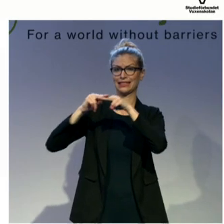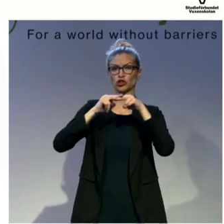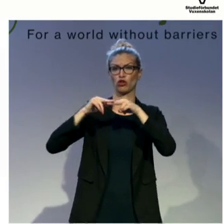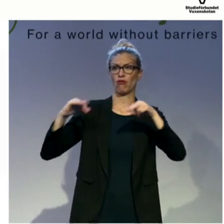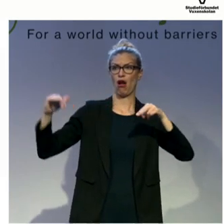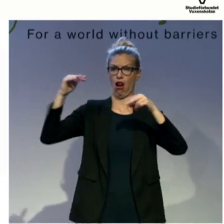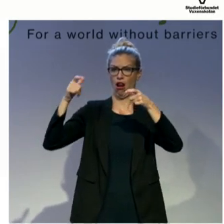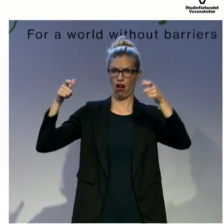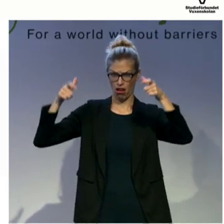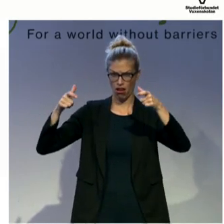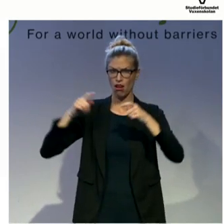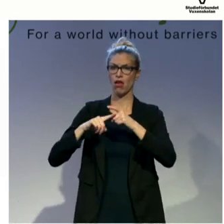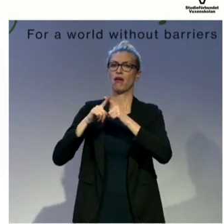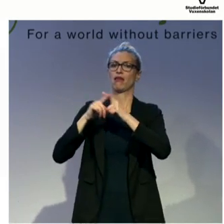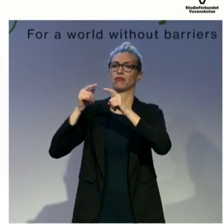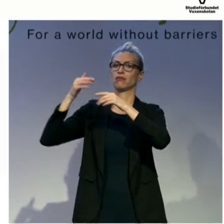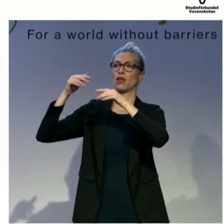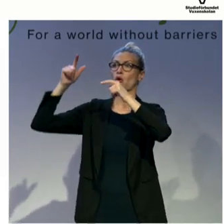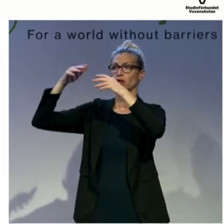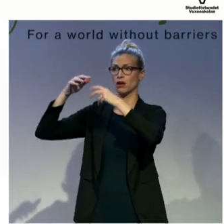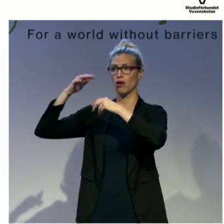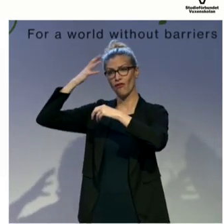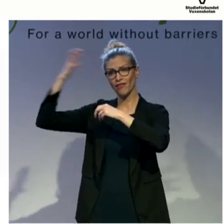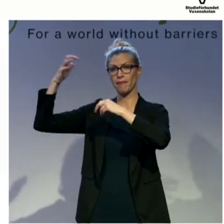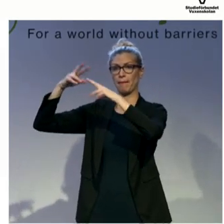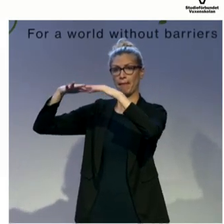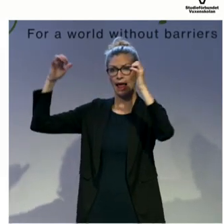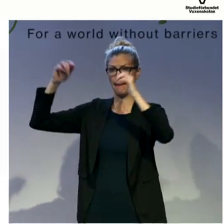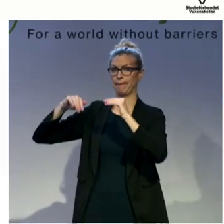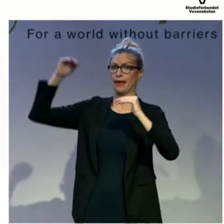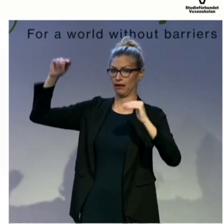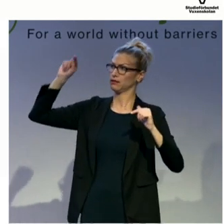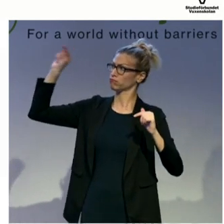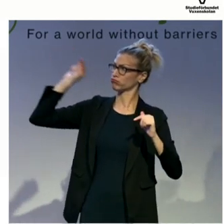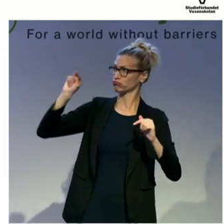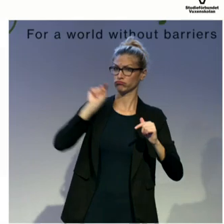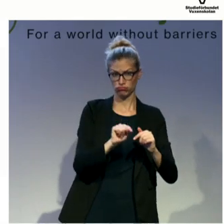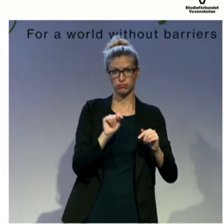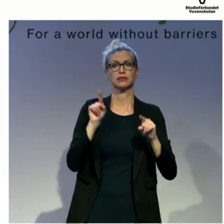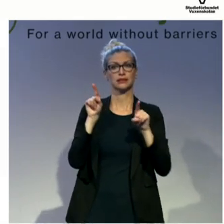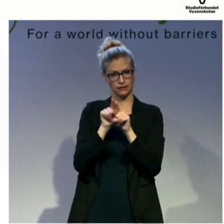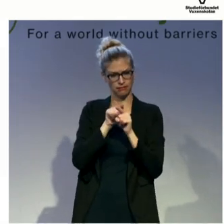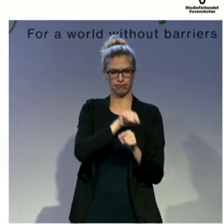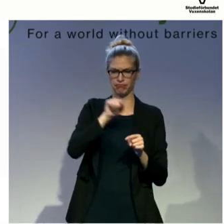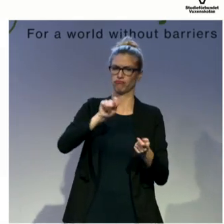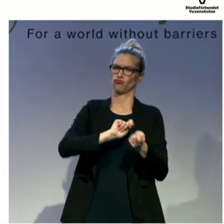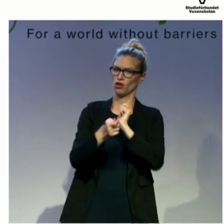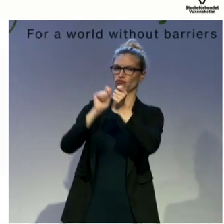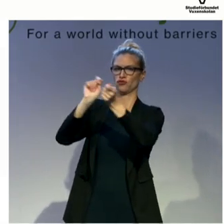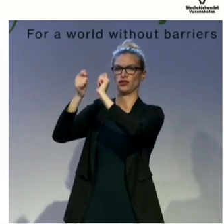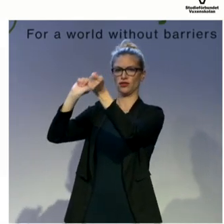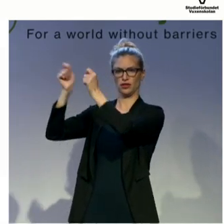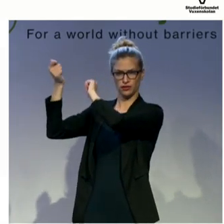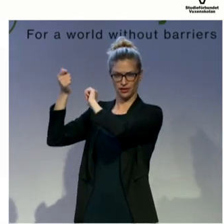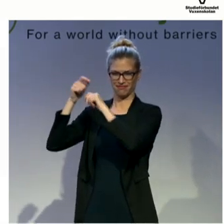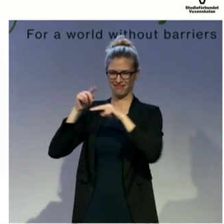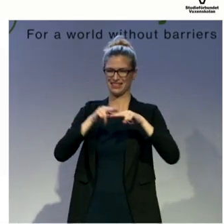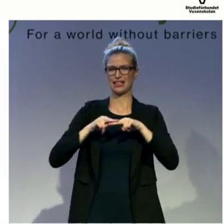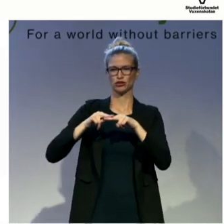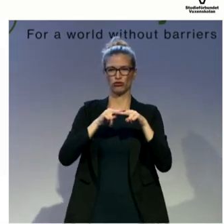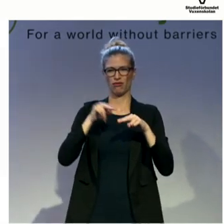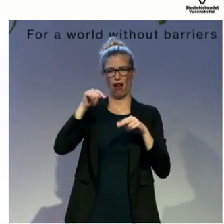party leaders, and members of parliament. We just had feedback from the chairman of the National Inquiry on